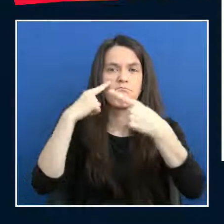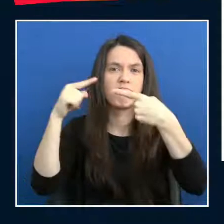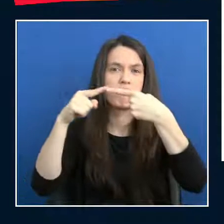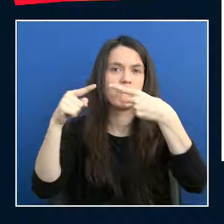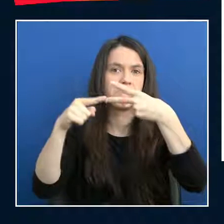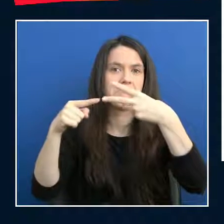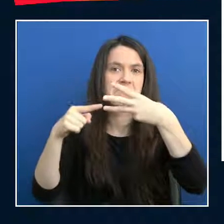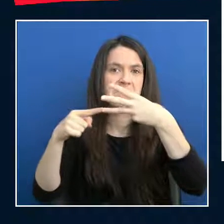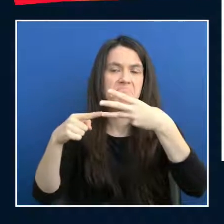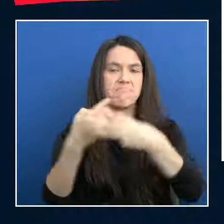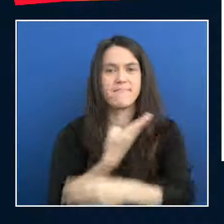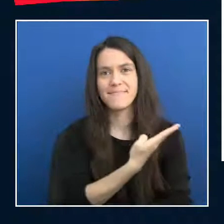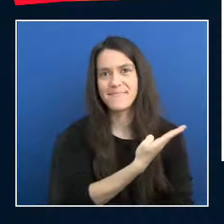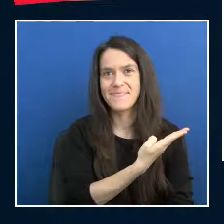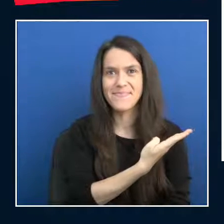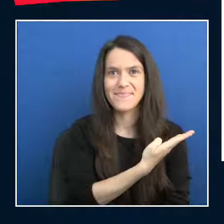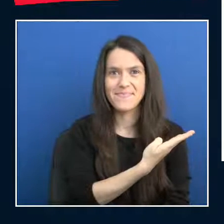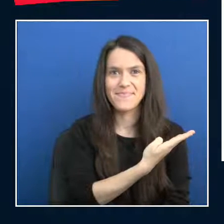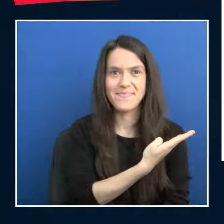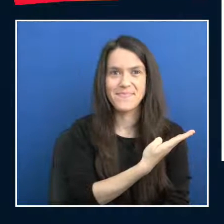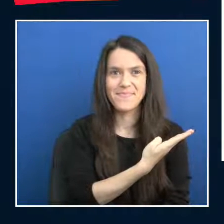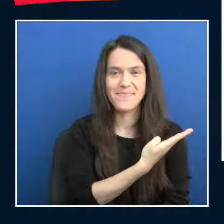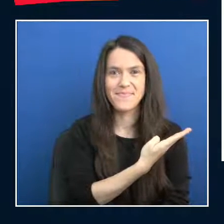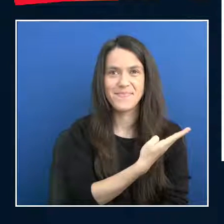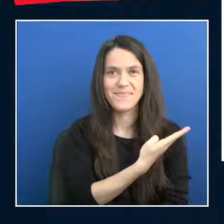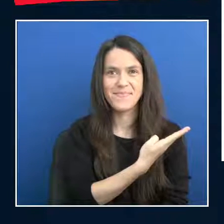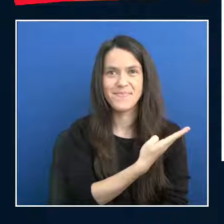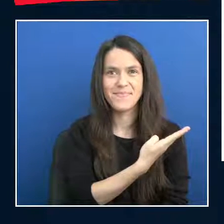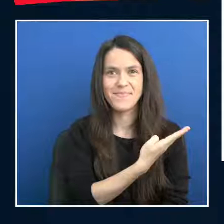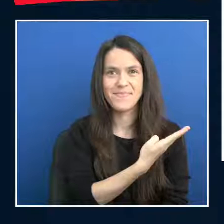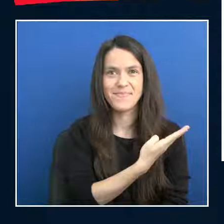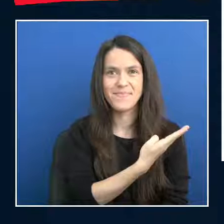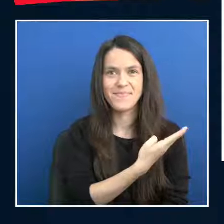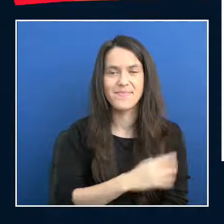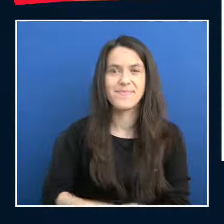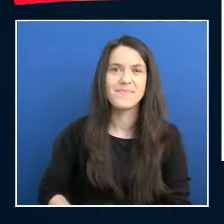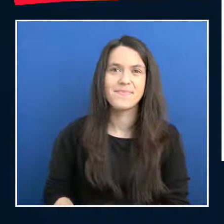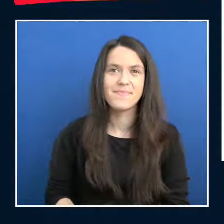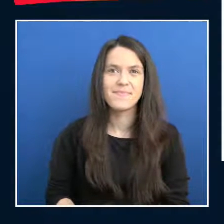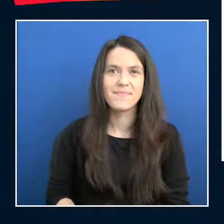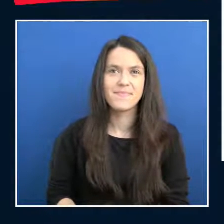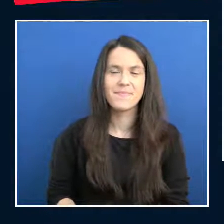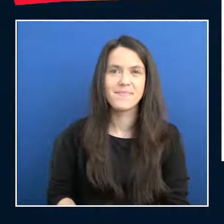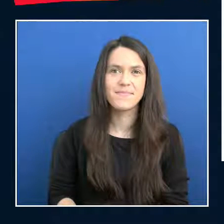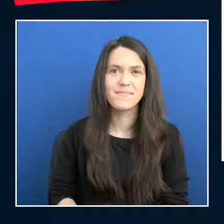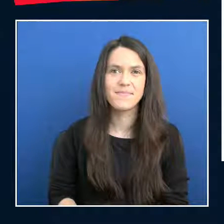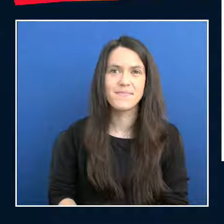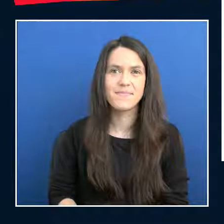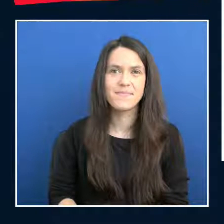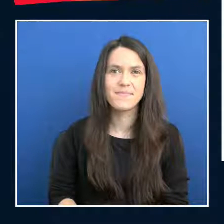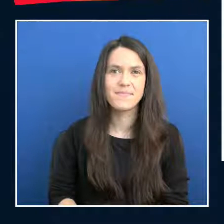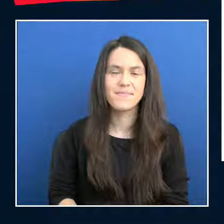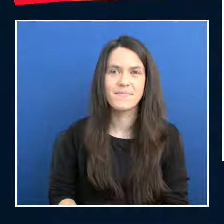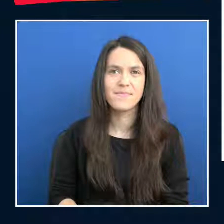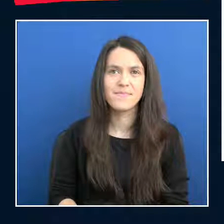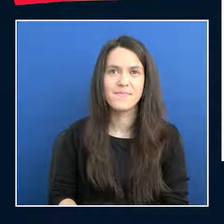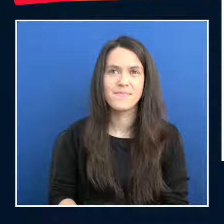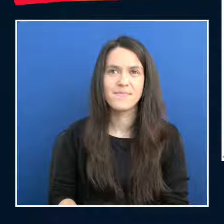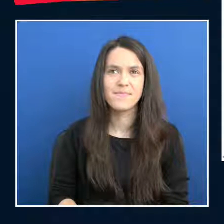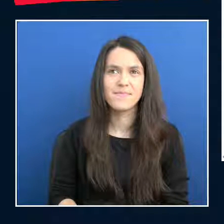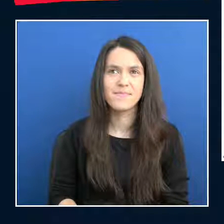and multiple ones in ETC. That's what we're going to need for our, to make Docker run